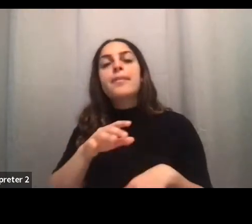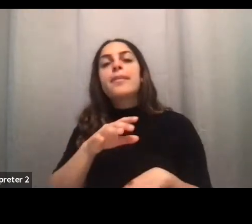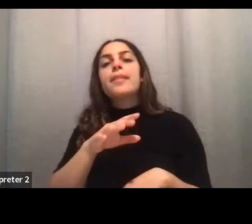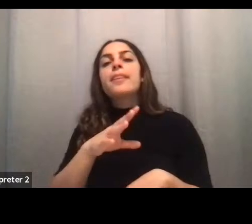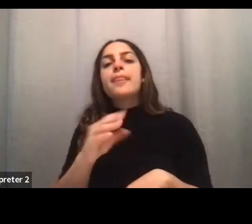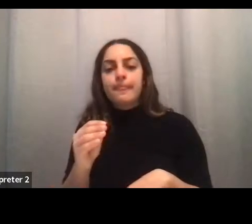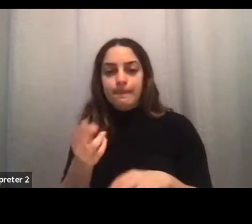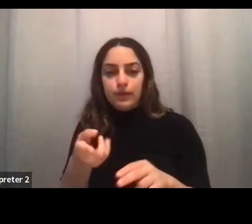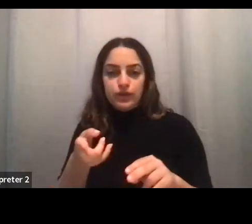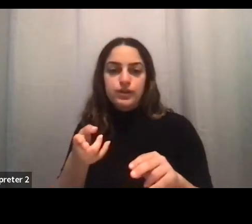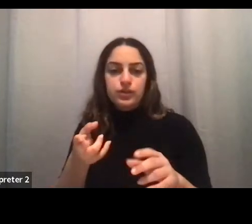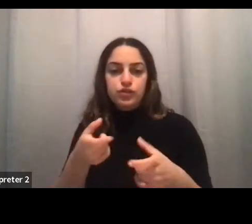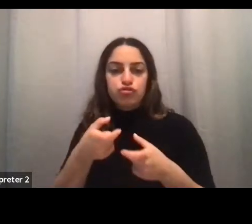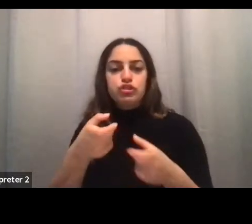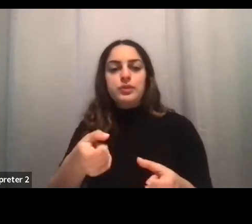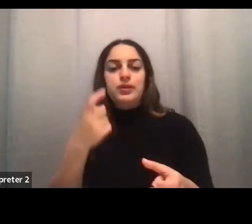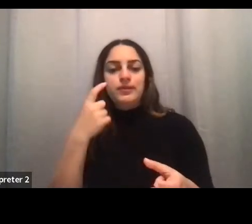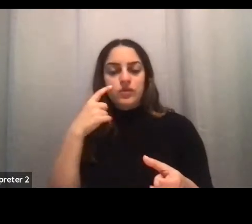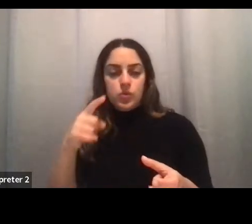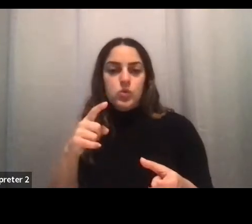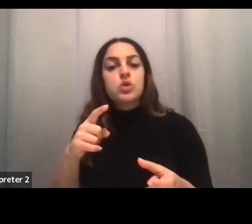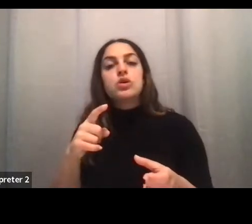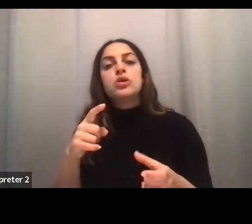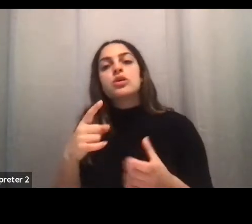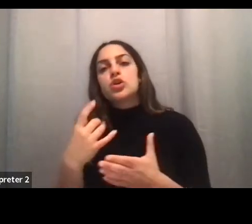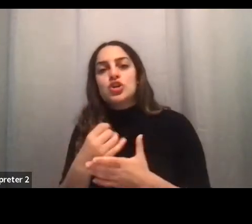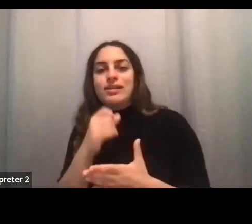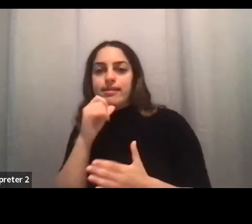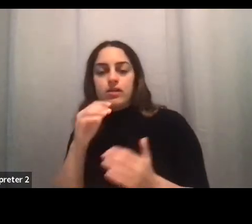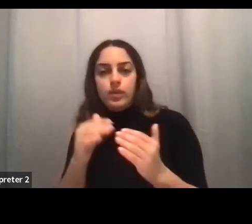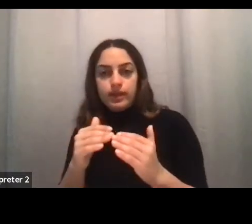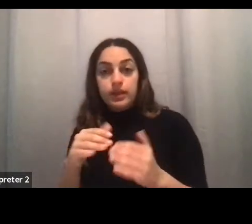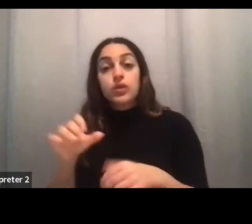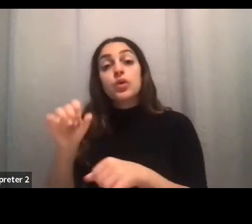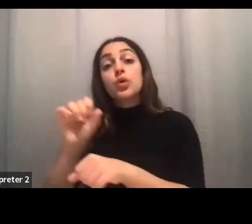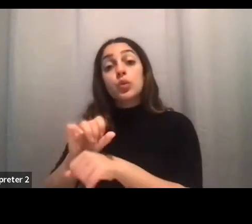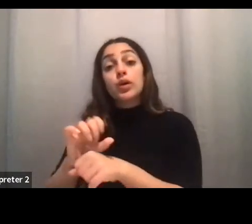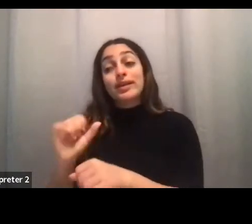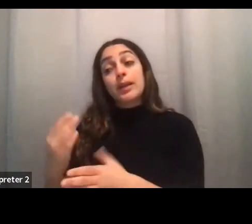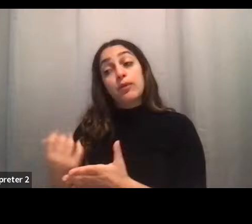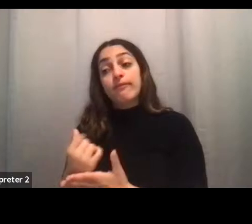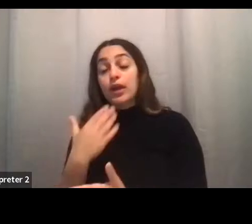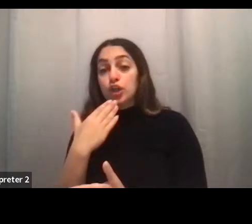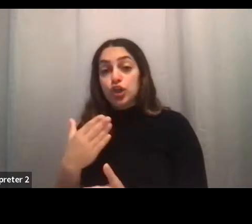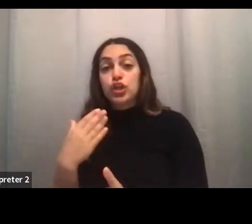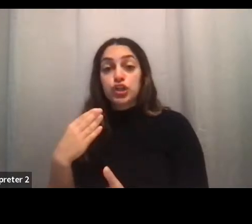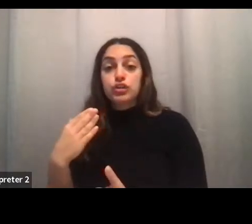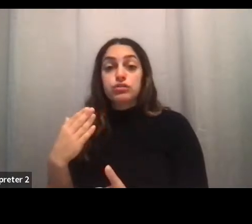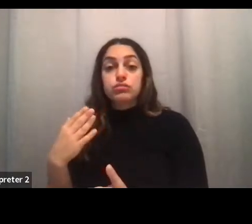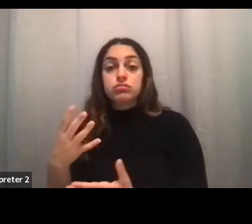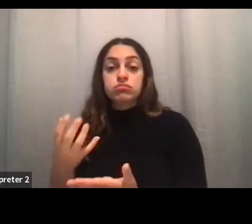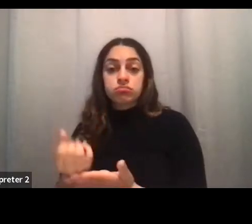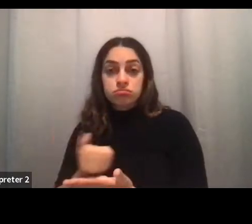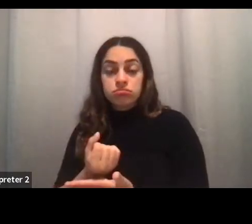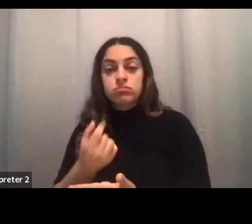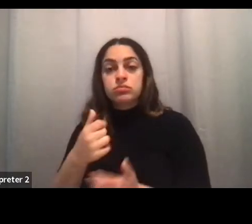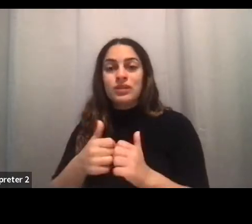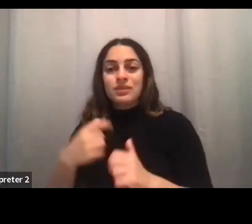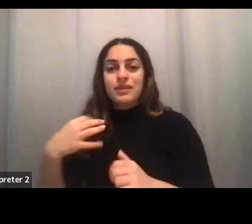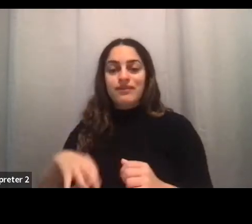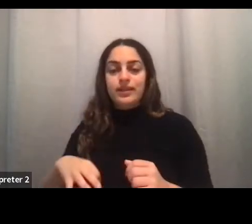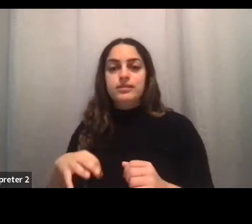earnings inequality work in construction can provide good earnings with benefits at more than 300